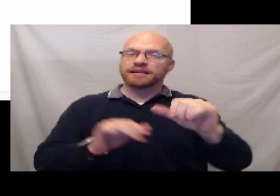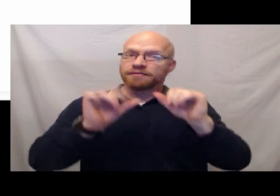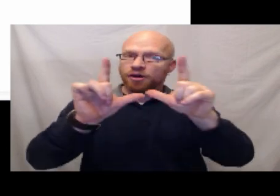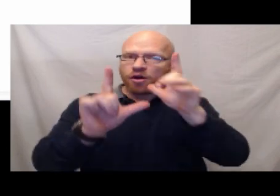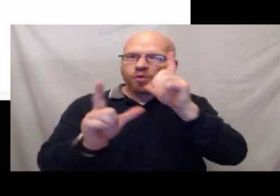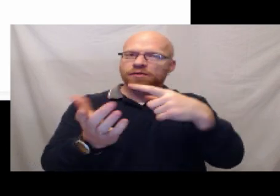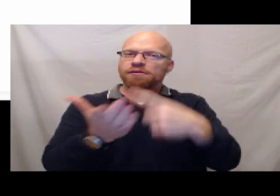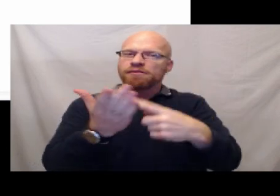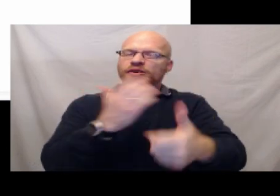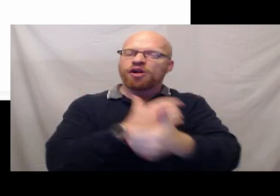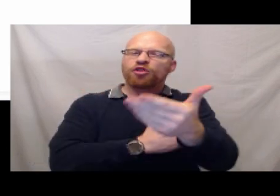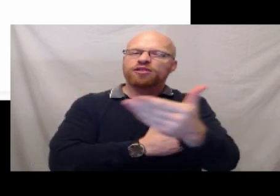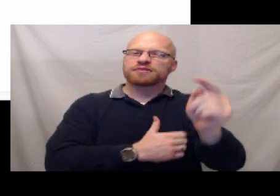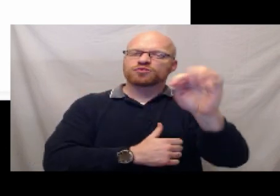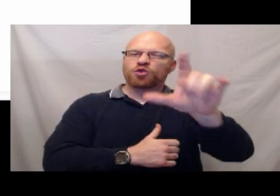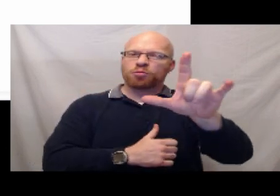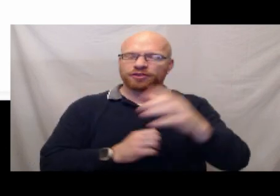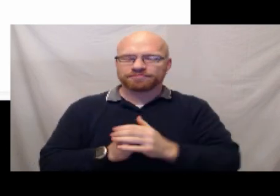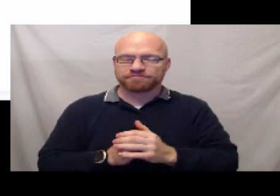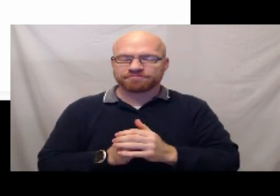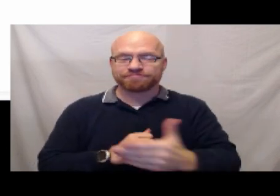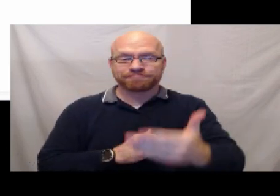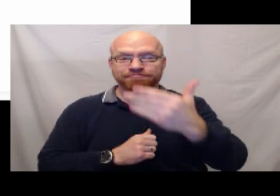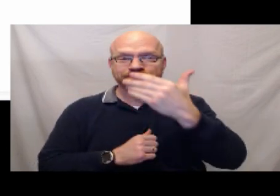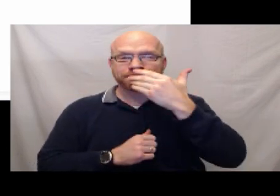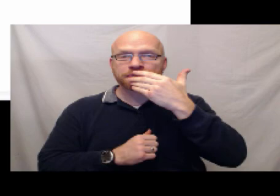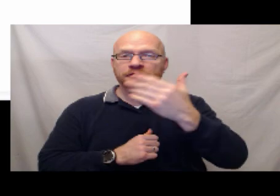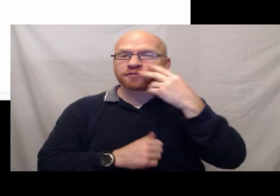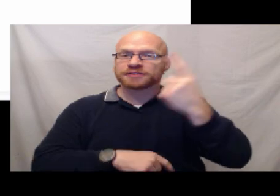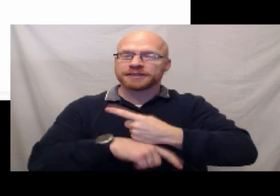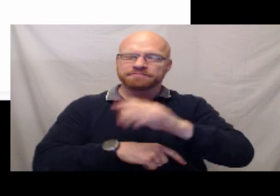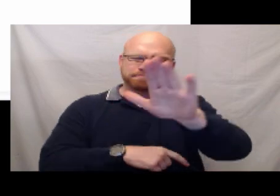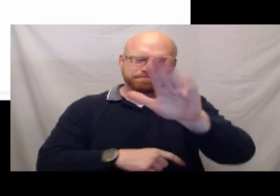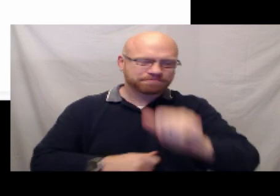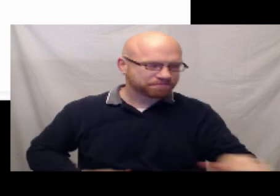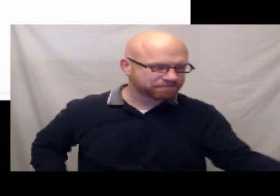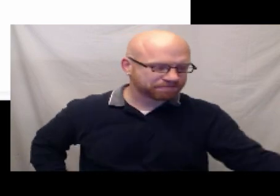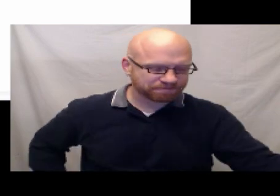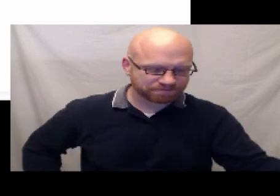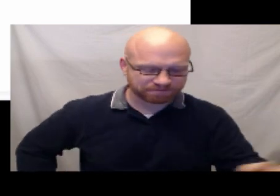Next vlog, we're going to talk other things with trinomials. Thank you. Have a good day. Bye-bye.